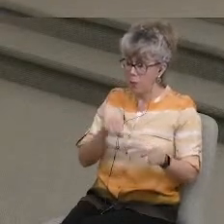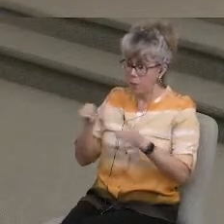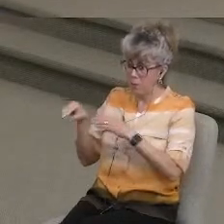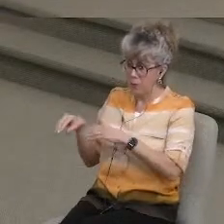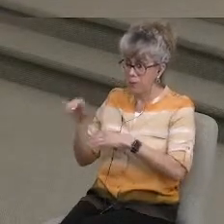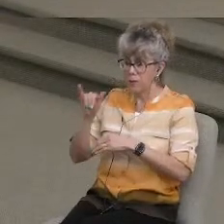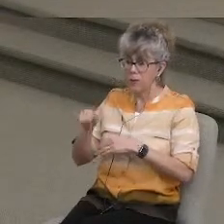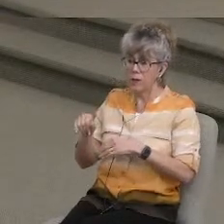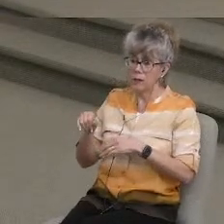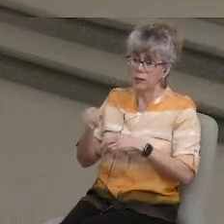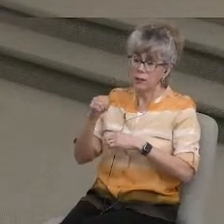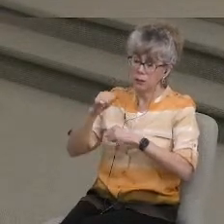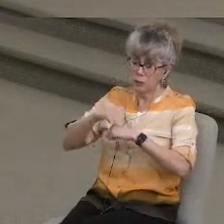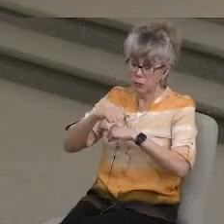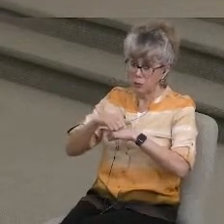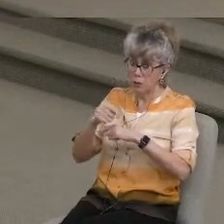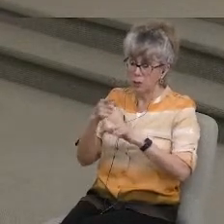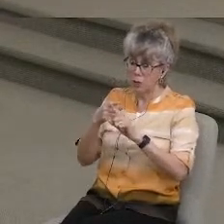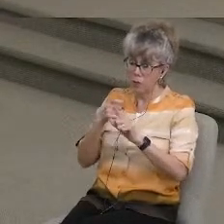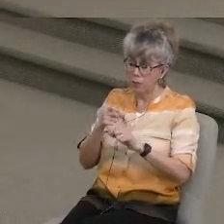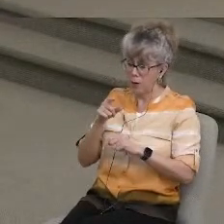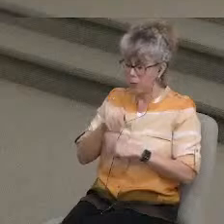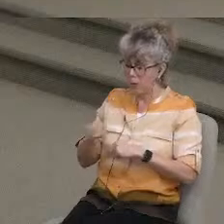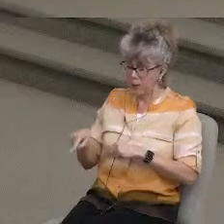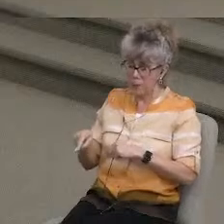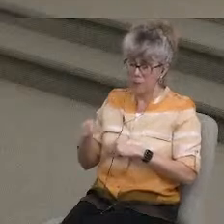reality, nothing matters.